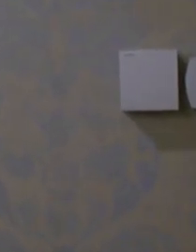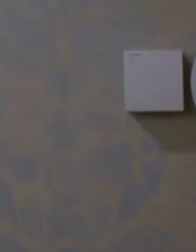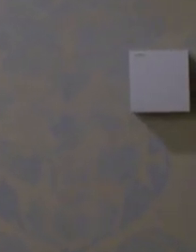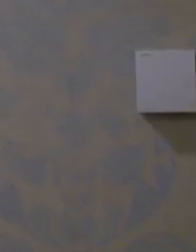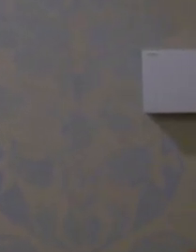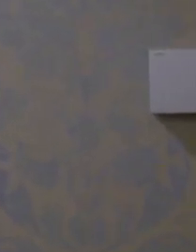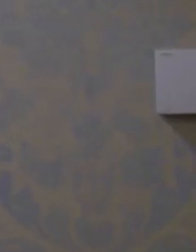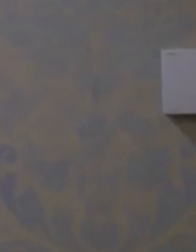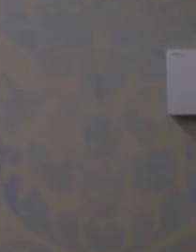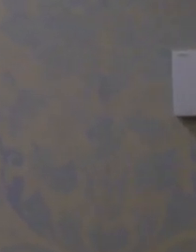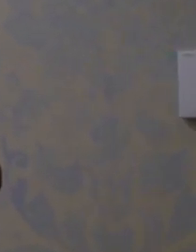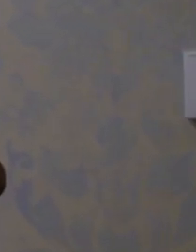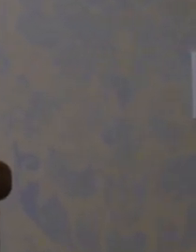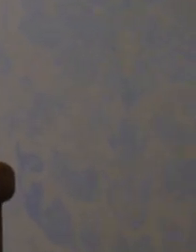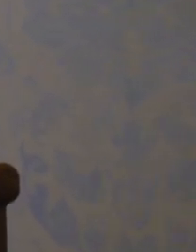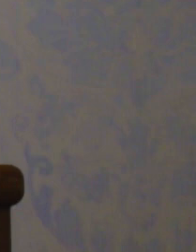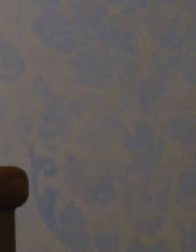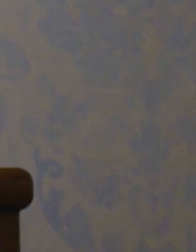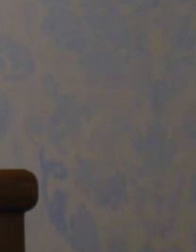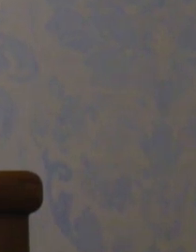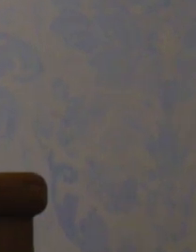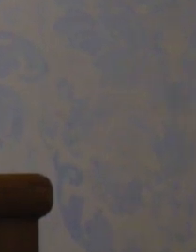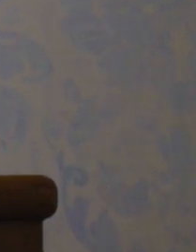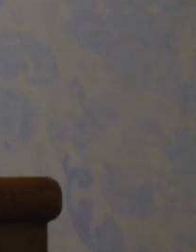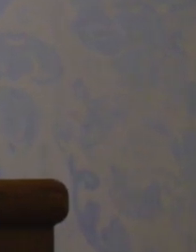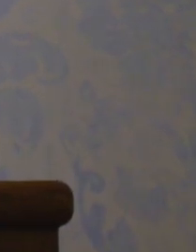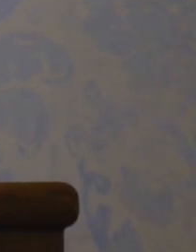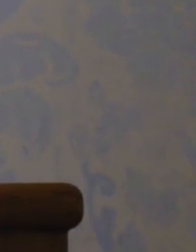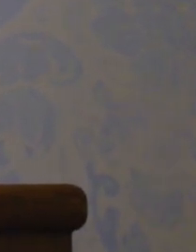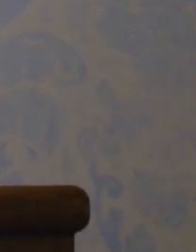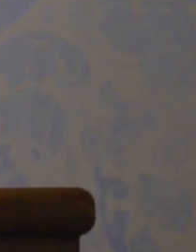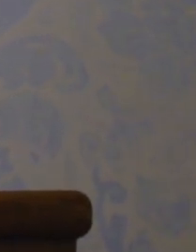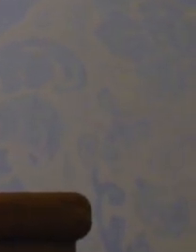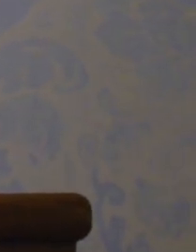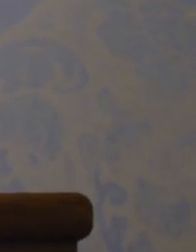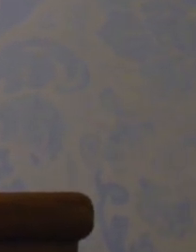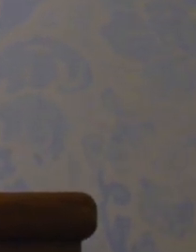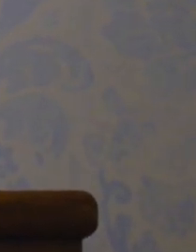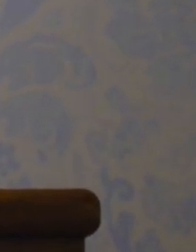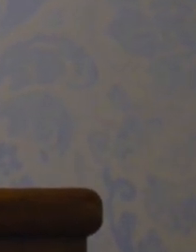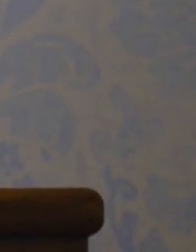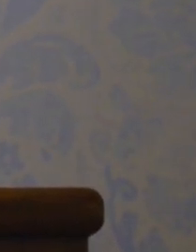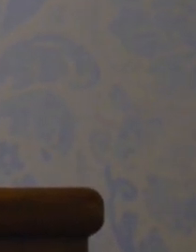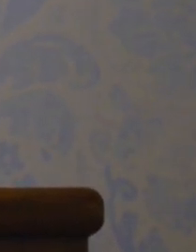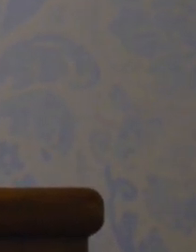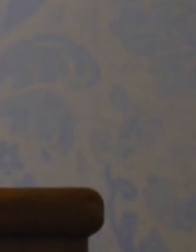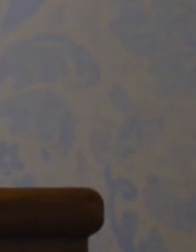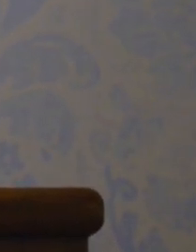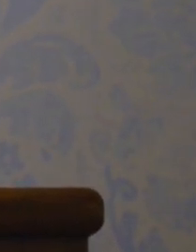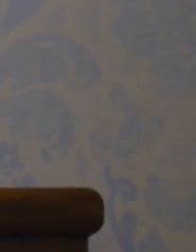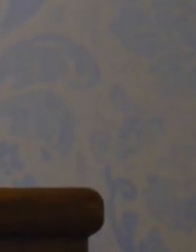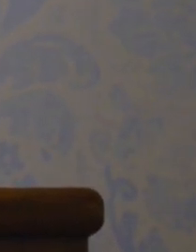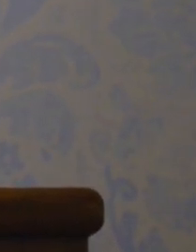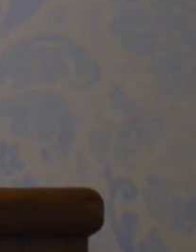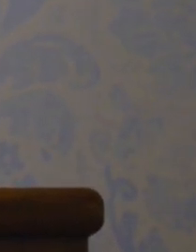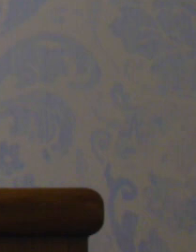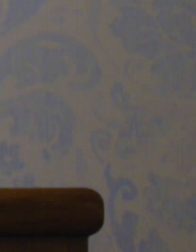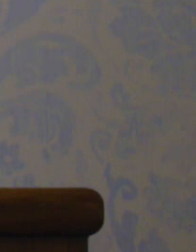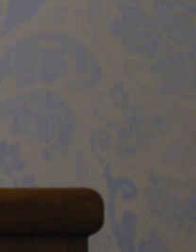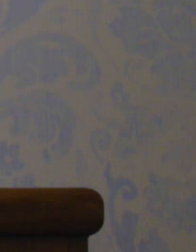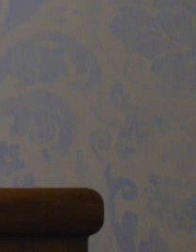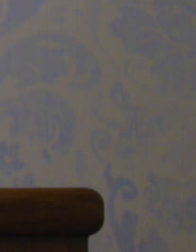it too theoretical with little connection to daily teaching and learning. And there is definitely a lack